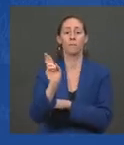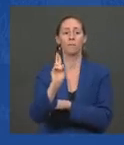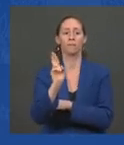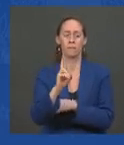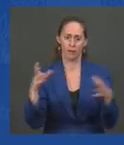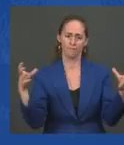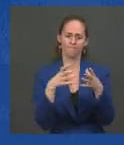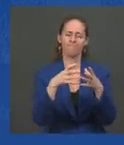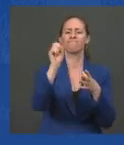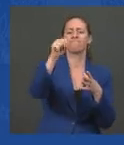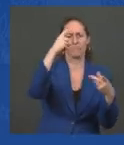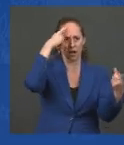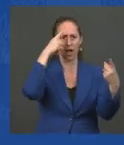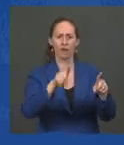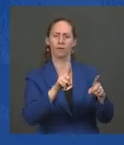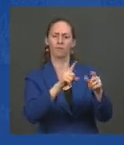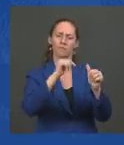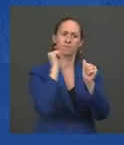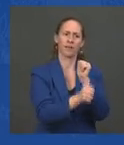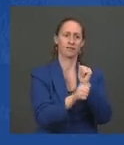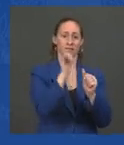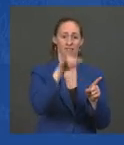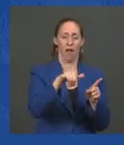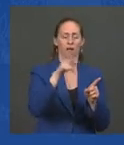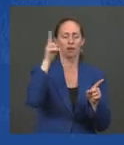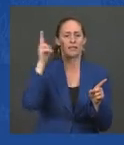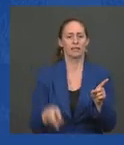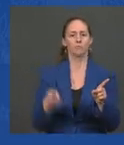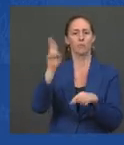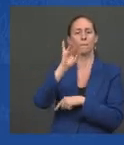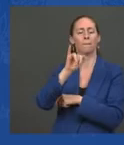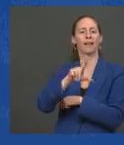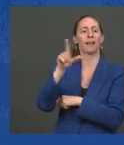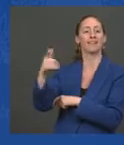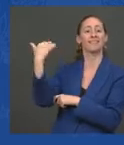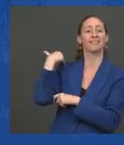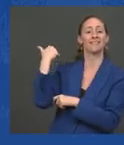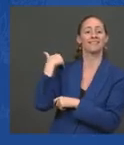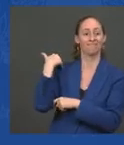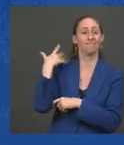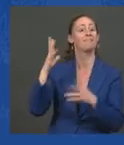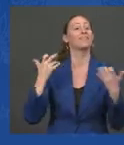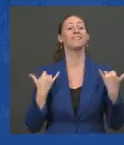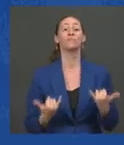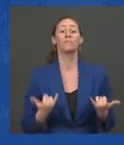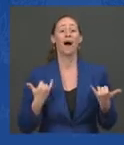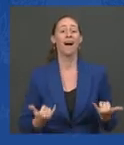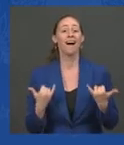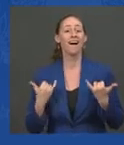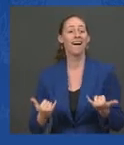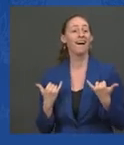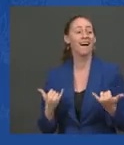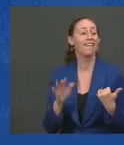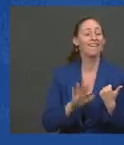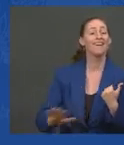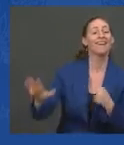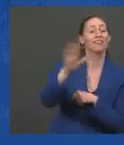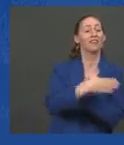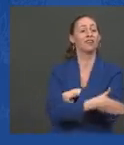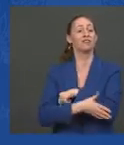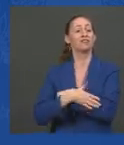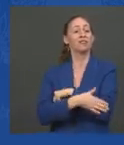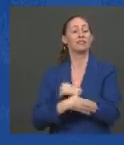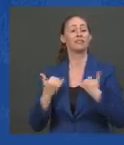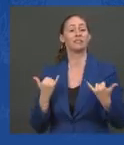that landmark bill. So today, as a nation, we